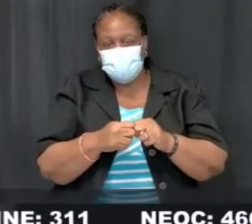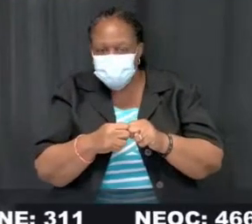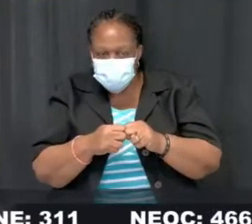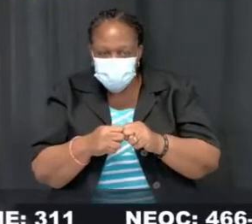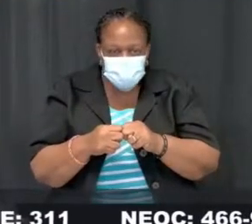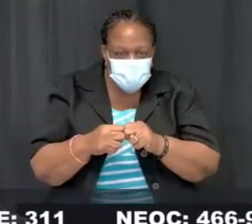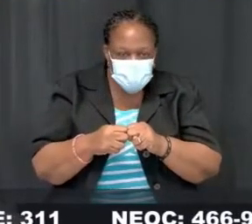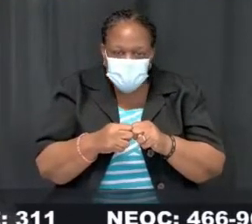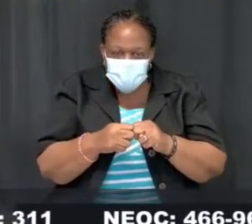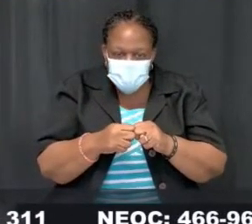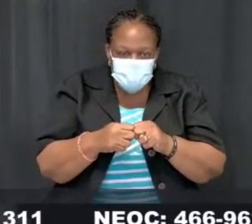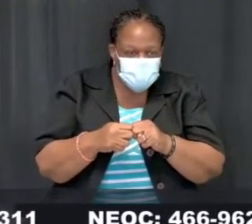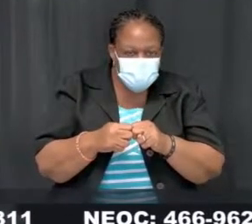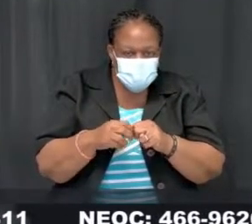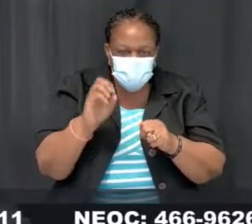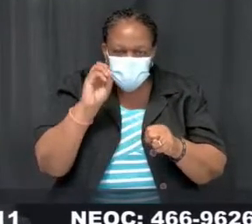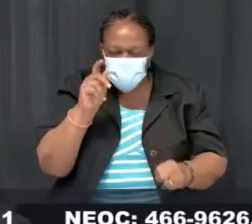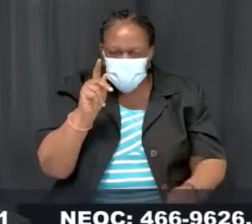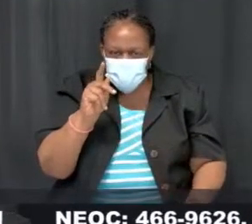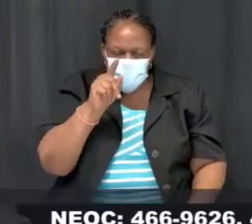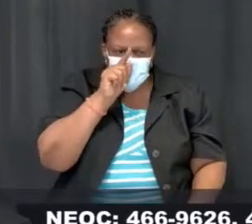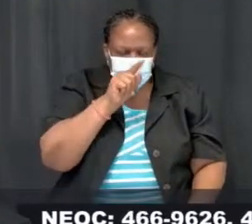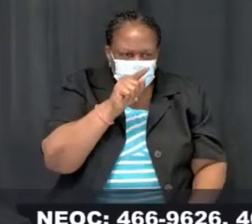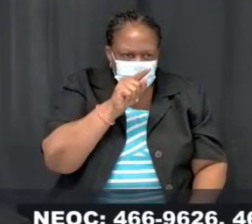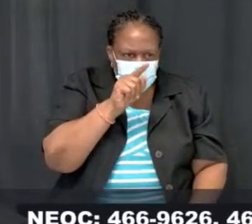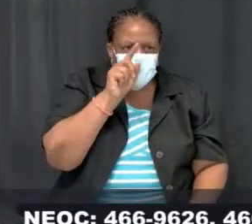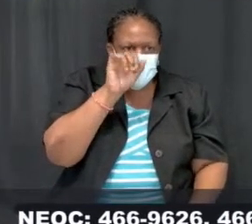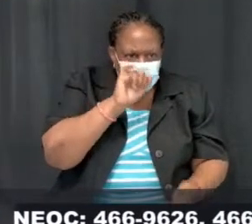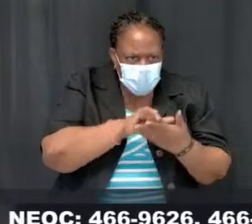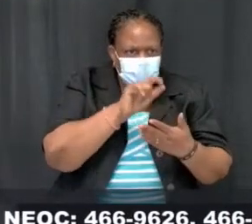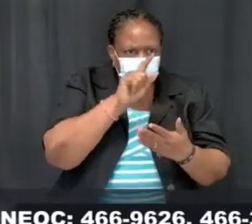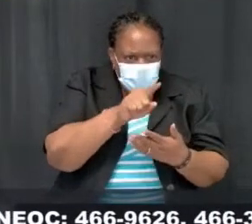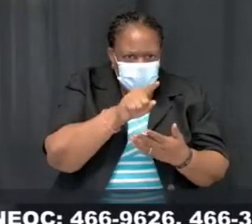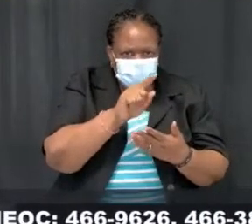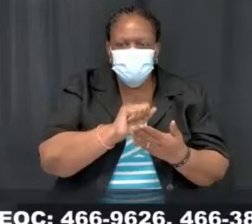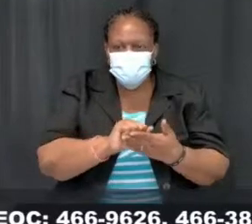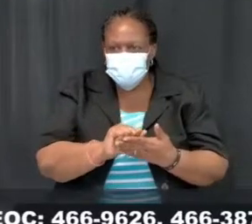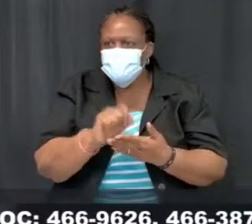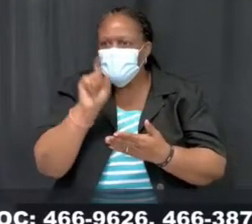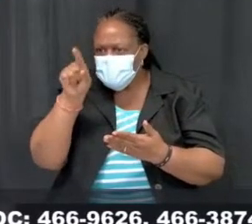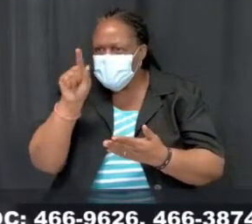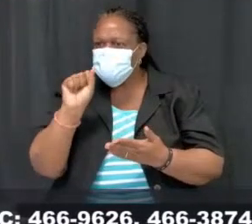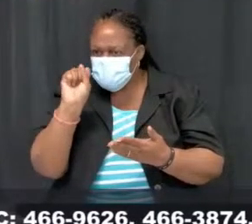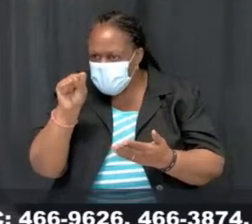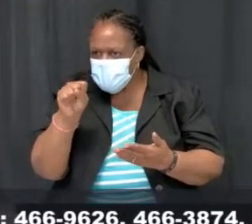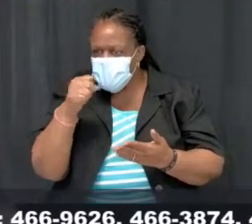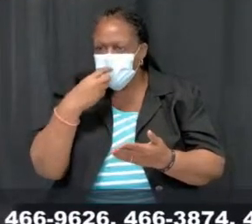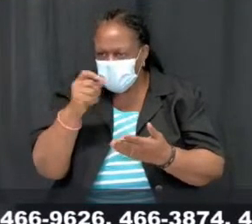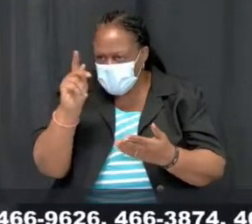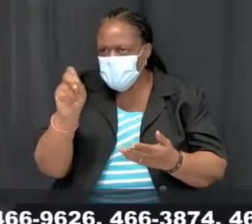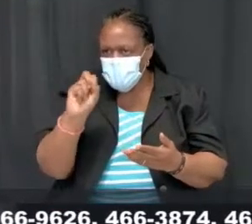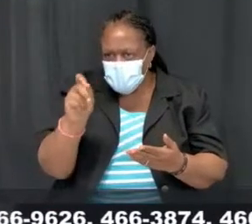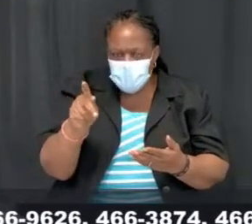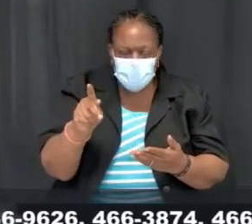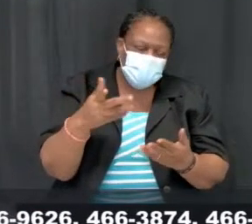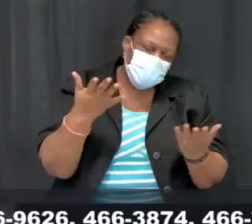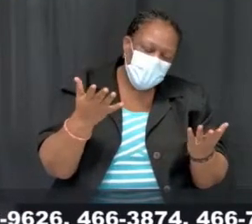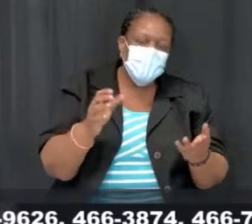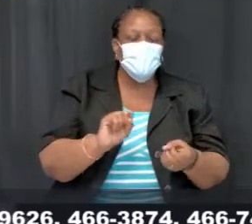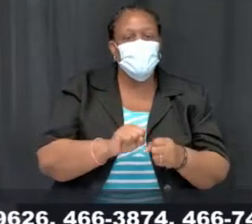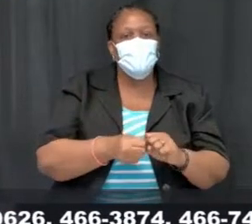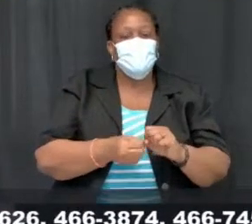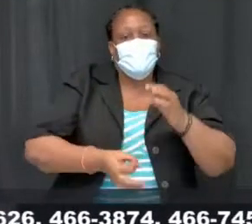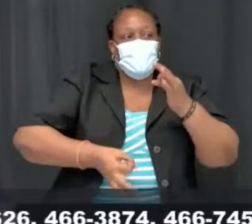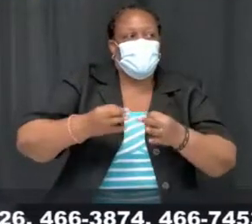of another one that is approved, my understanding now is that that is also acceptable. You show your proof